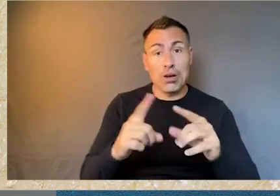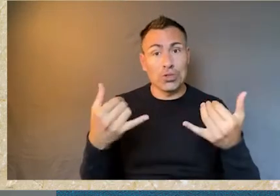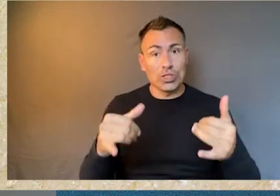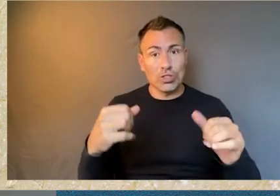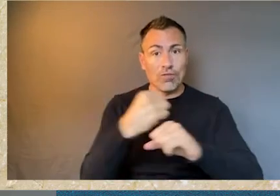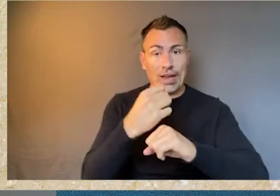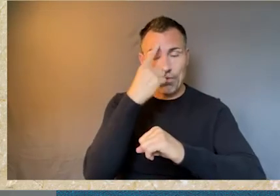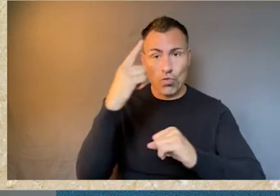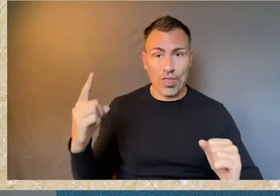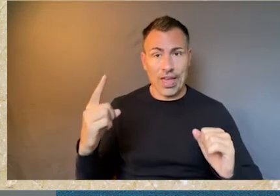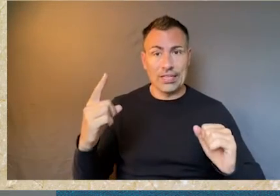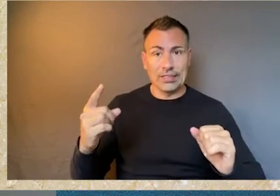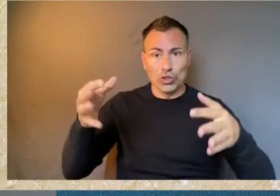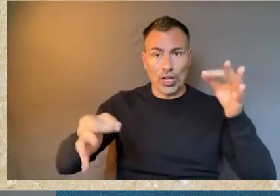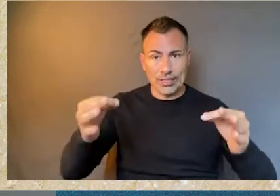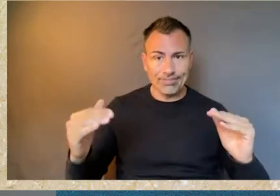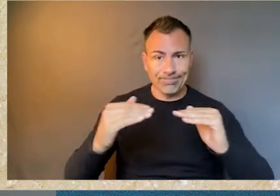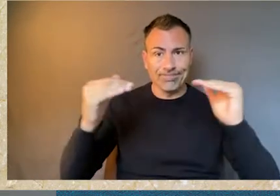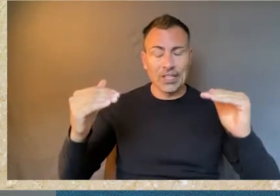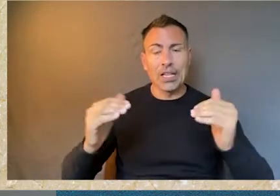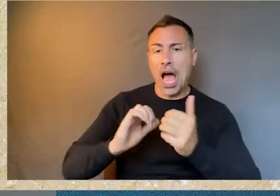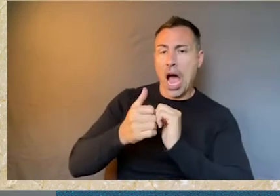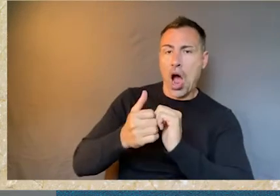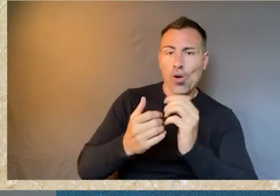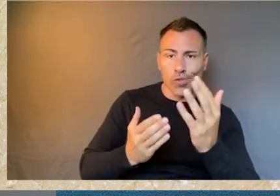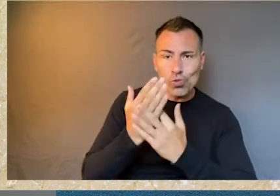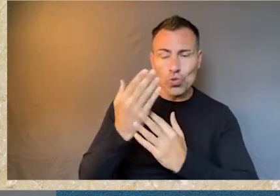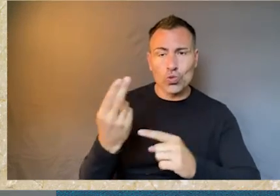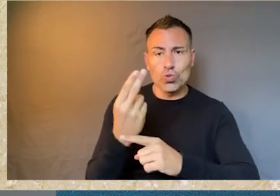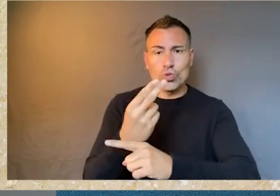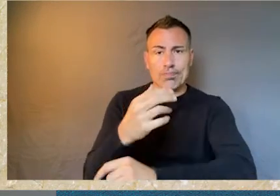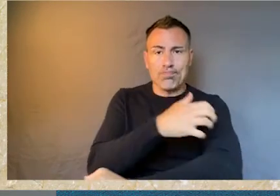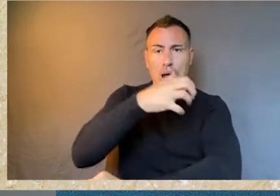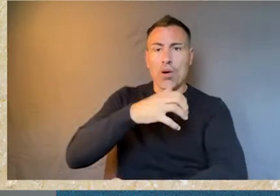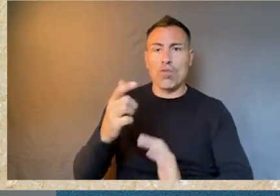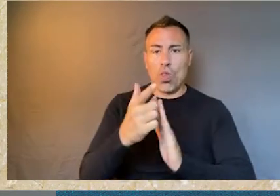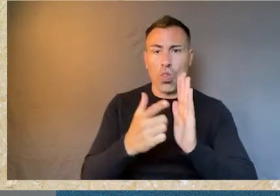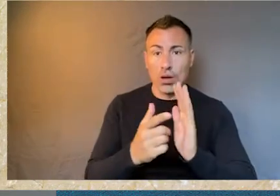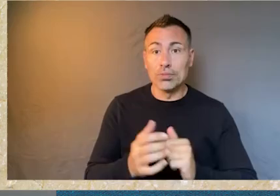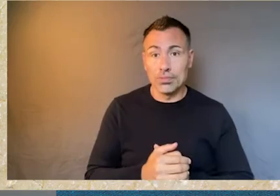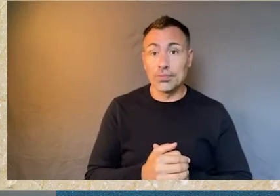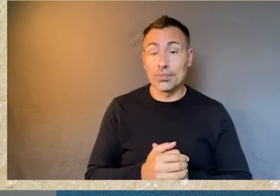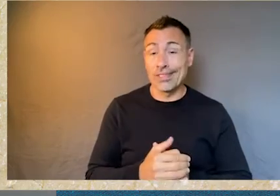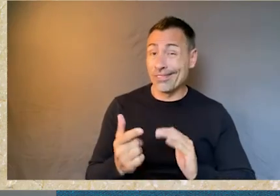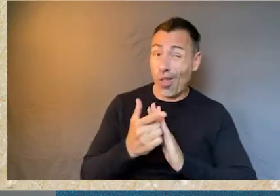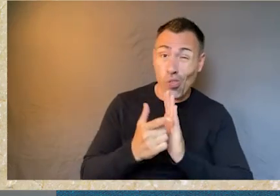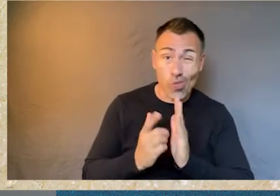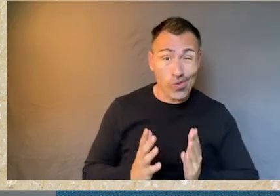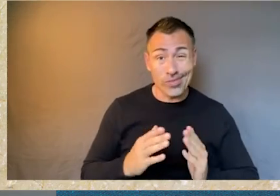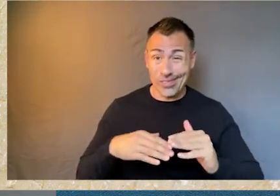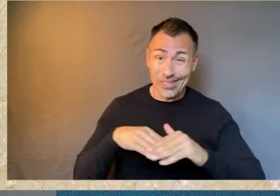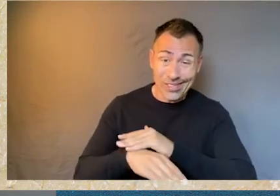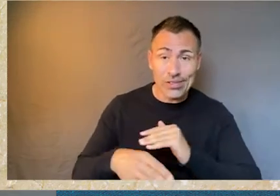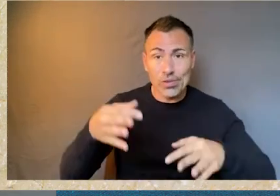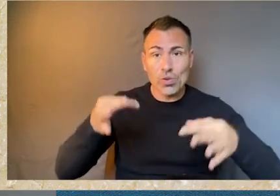the power of the law, and my lawyers go into court to really make sure that justice is